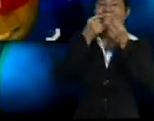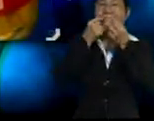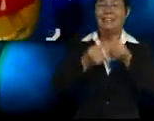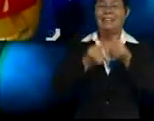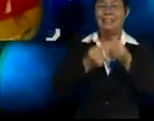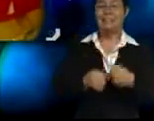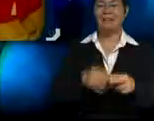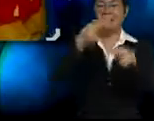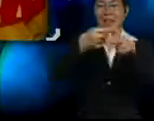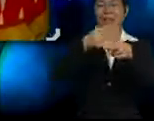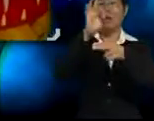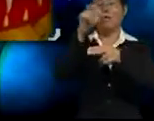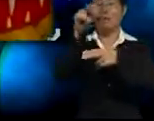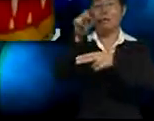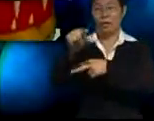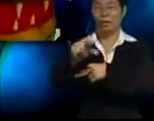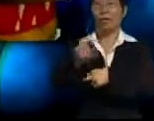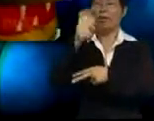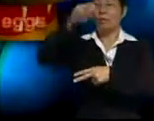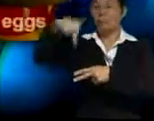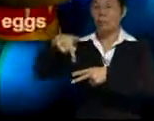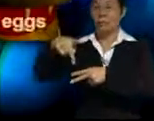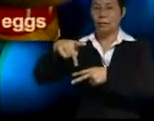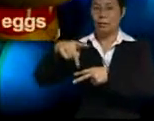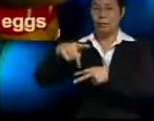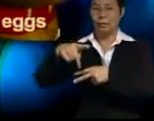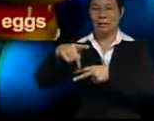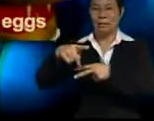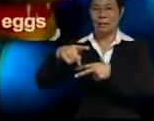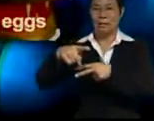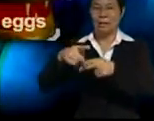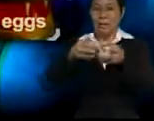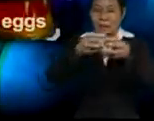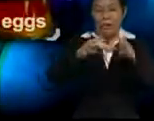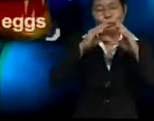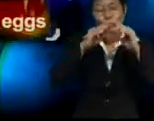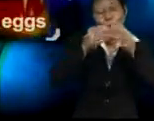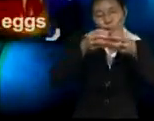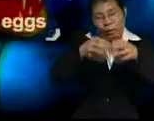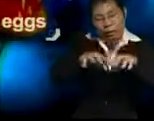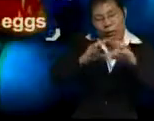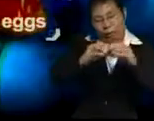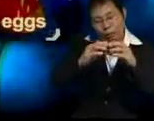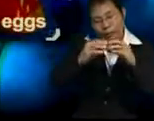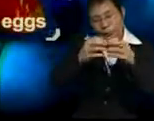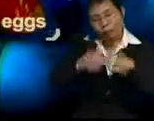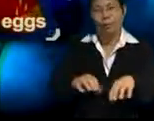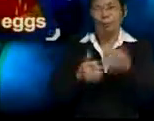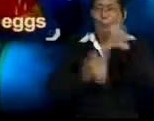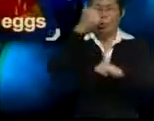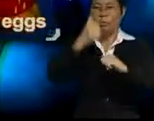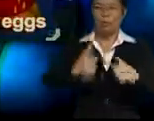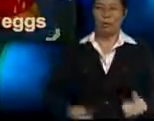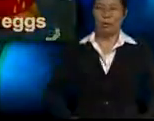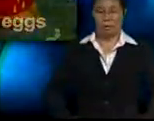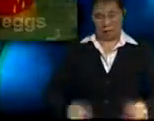fangs. Reptiles lay soft, leathery-like eggs. Most reptiles live on